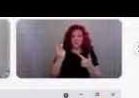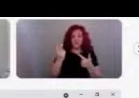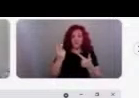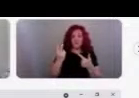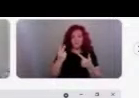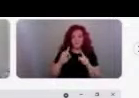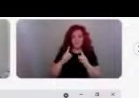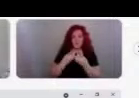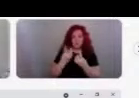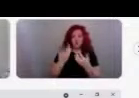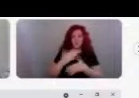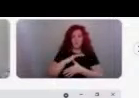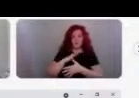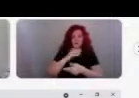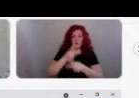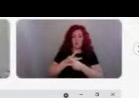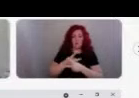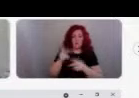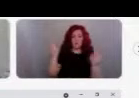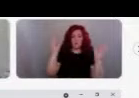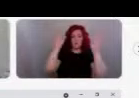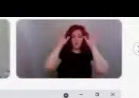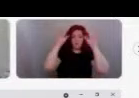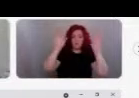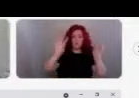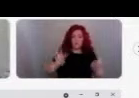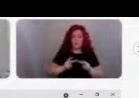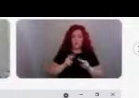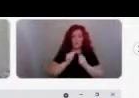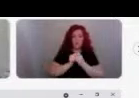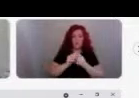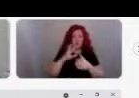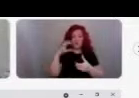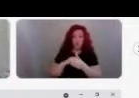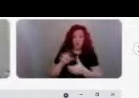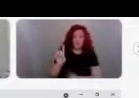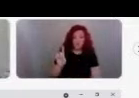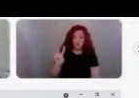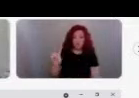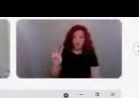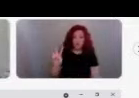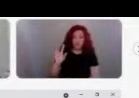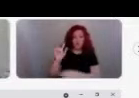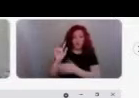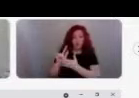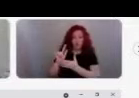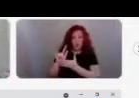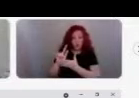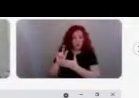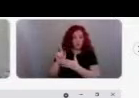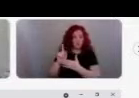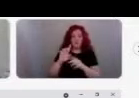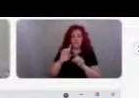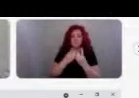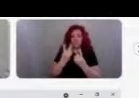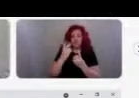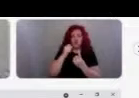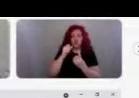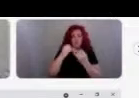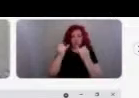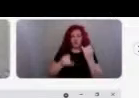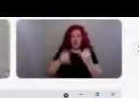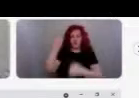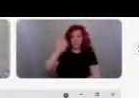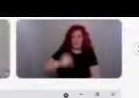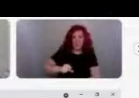should be keeping deer valley together including the deer valley airport and district two shouldn't be drawn so far south rather the